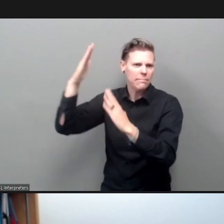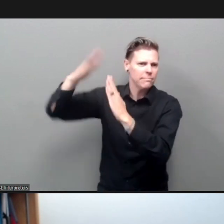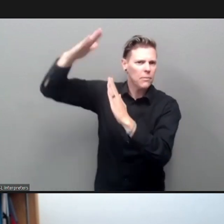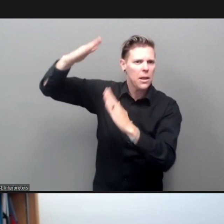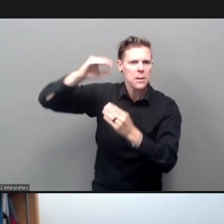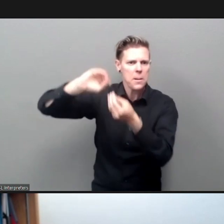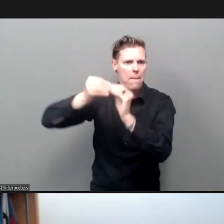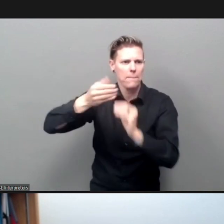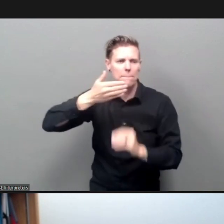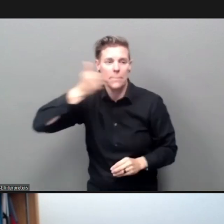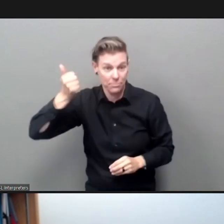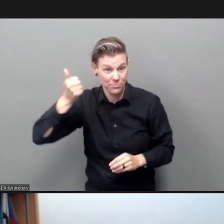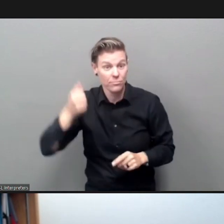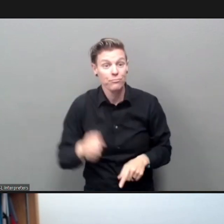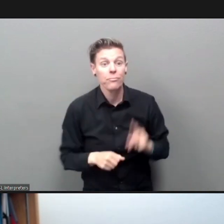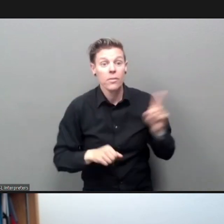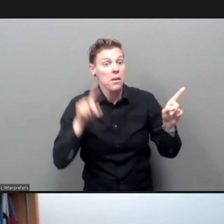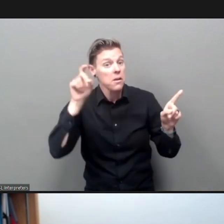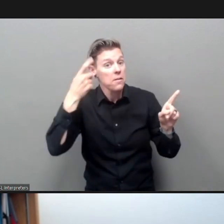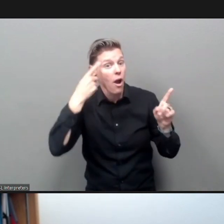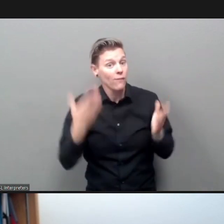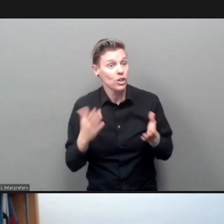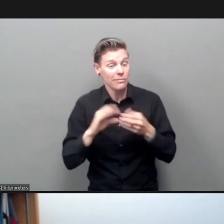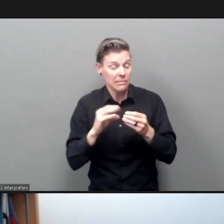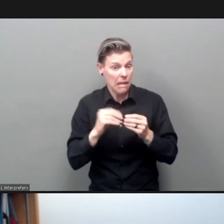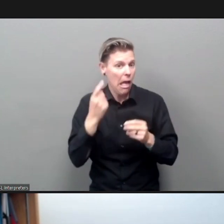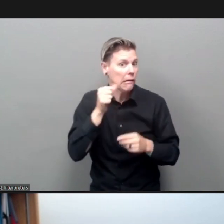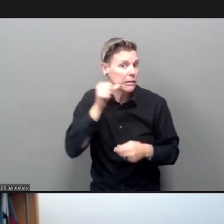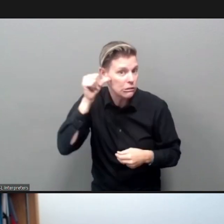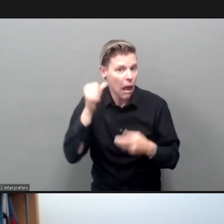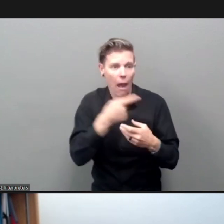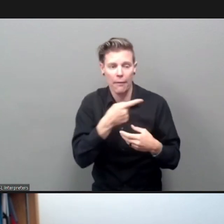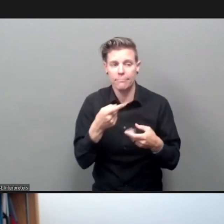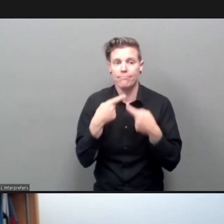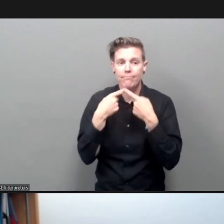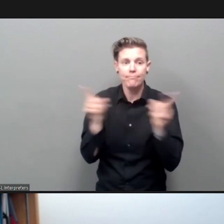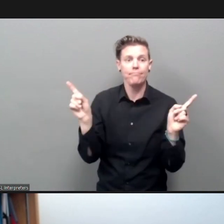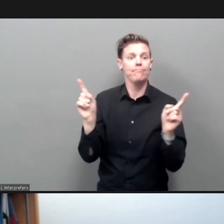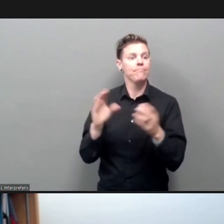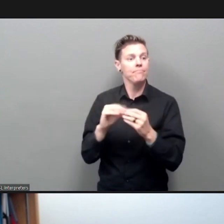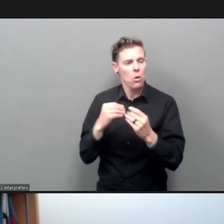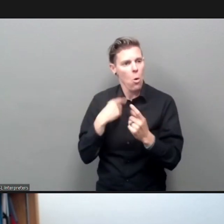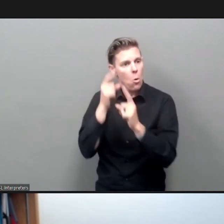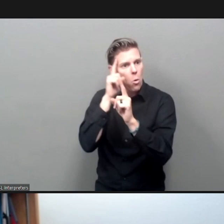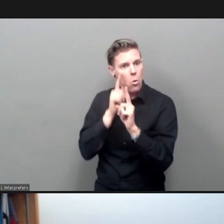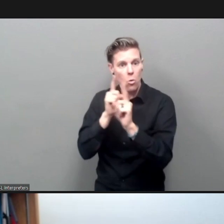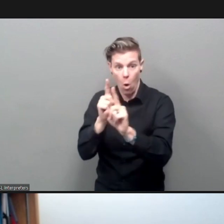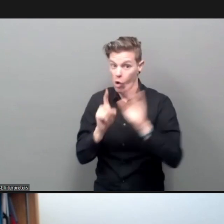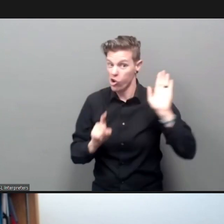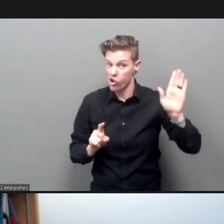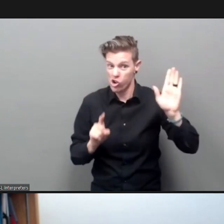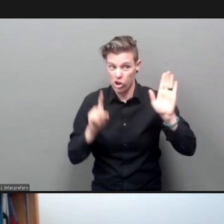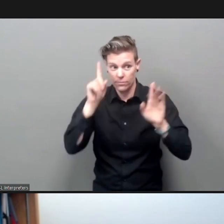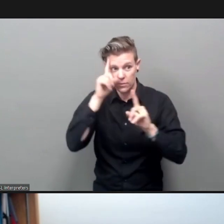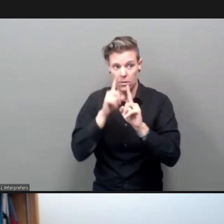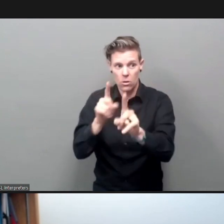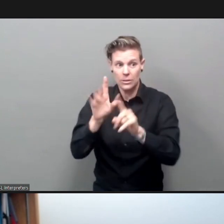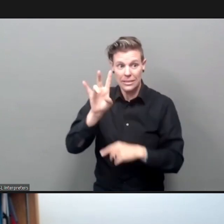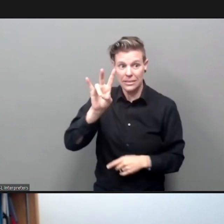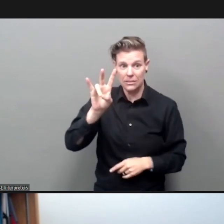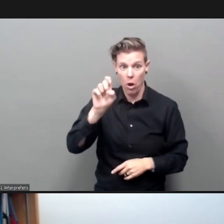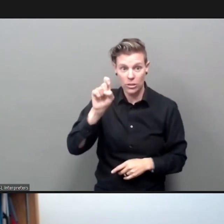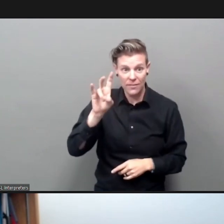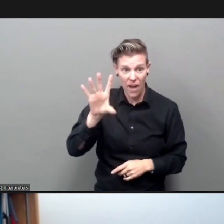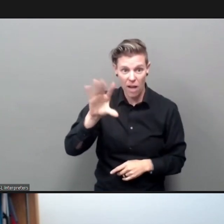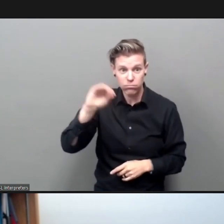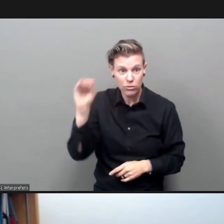during a news conference that 85% is kind of the target that she was looking at. I was wondering if you could say whether there's been some discussion